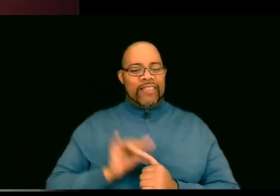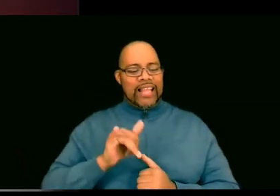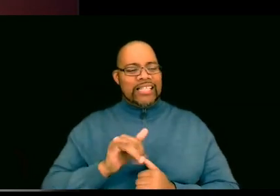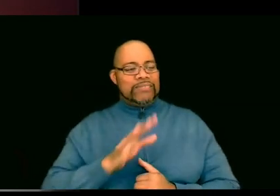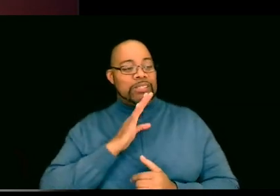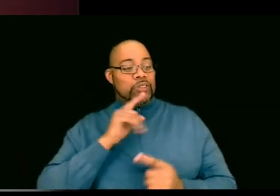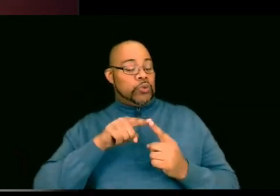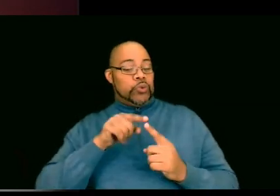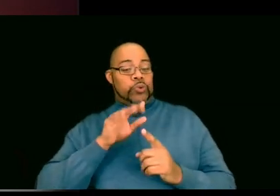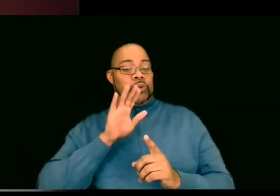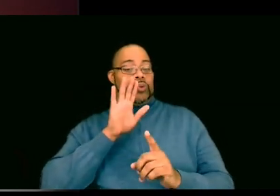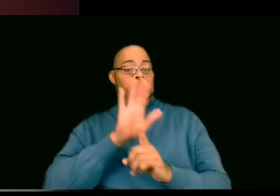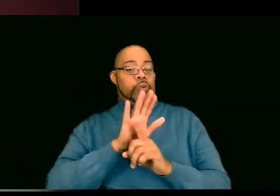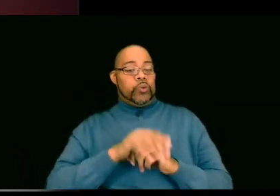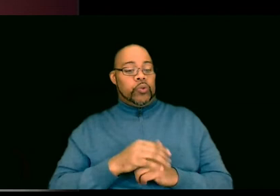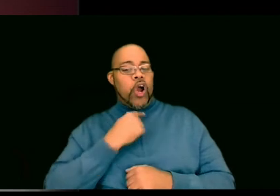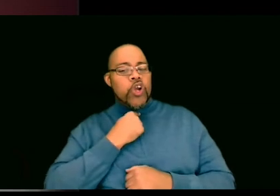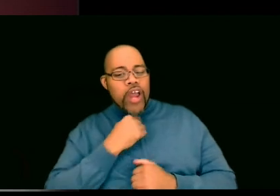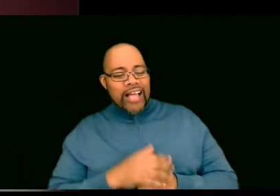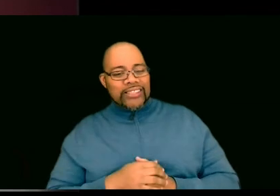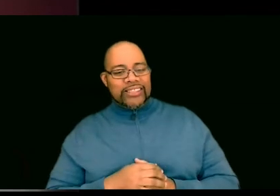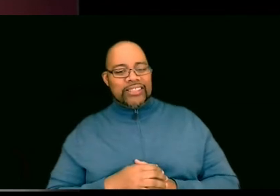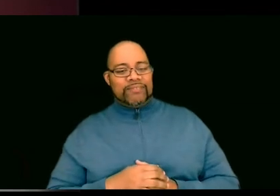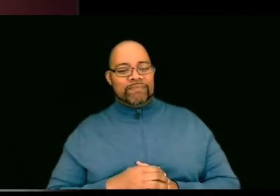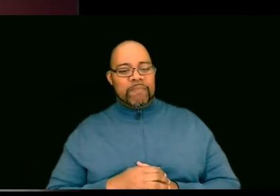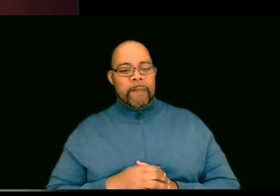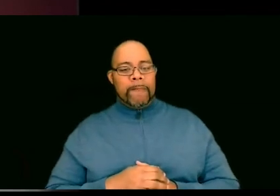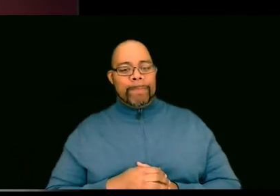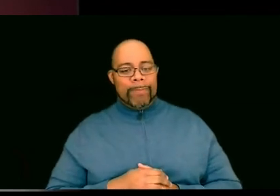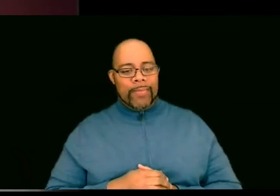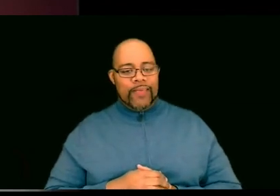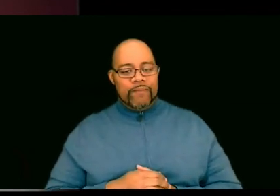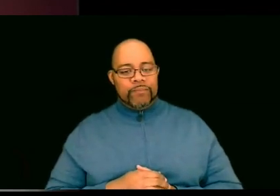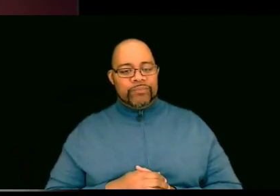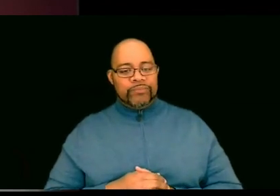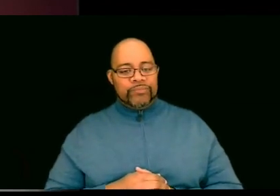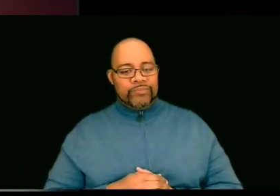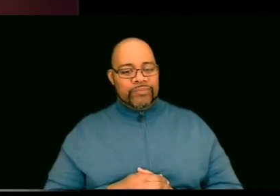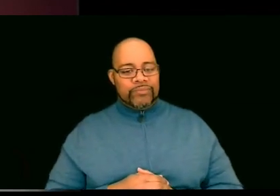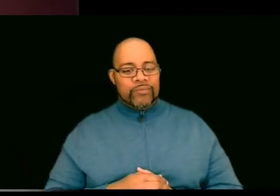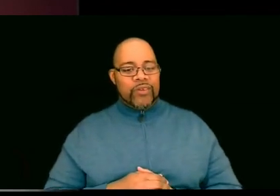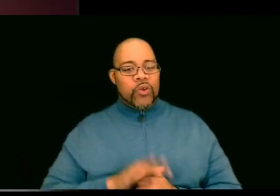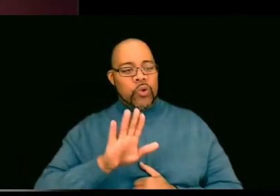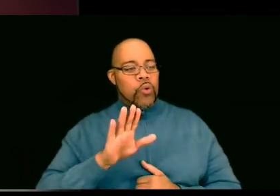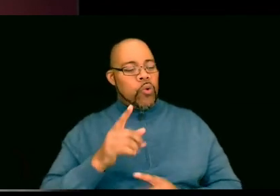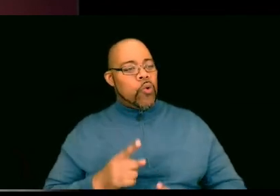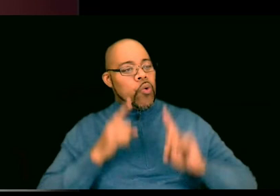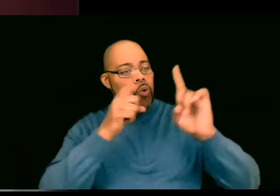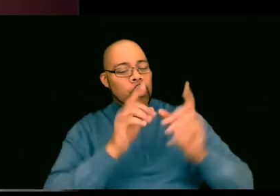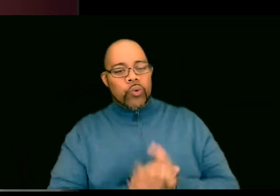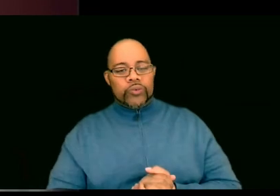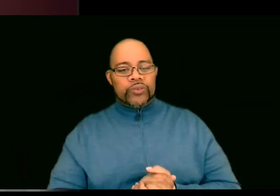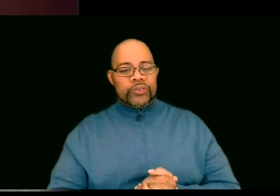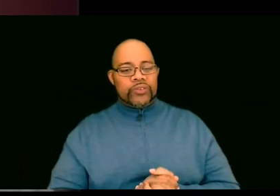know, it speaks to just your curiosity, your, you know, your